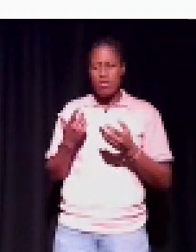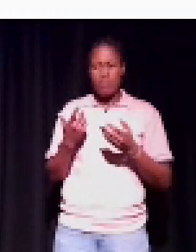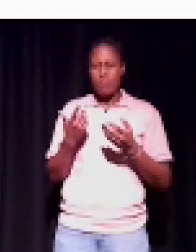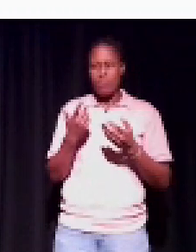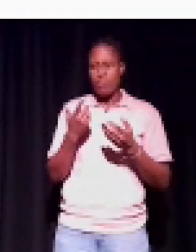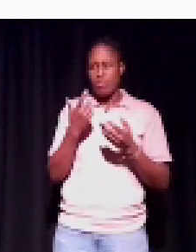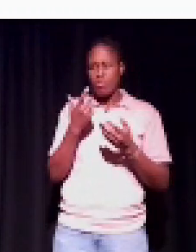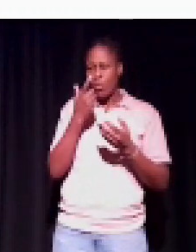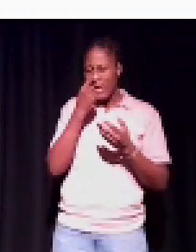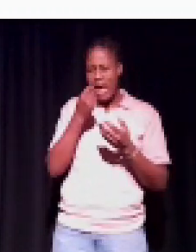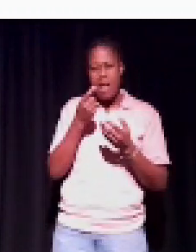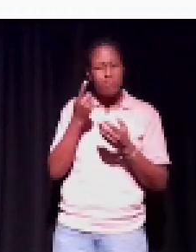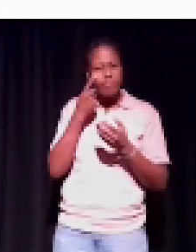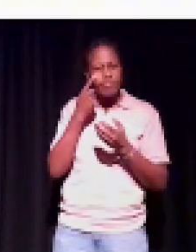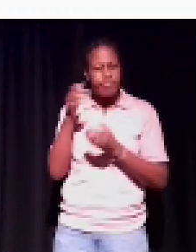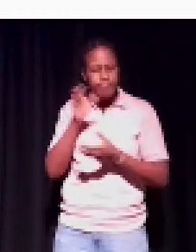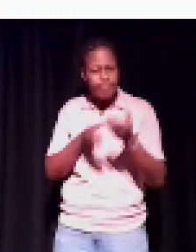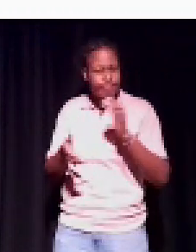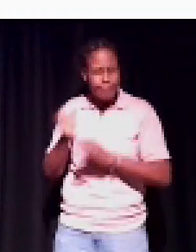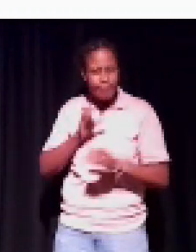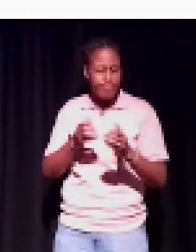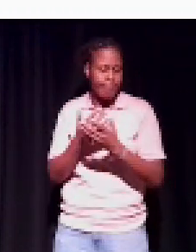this. So,